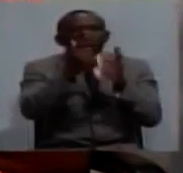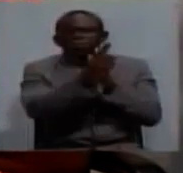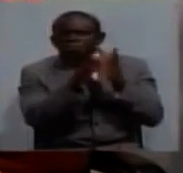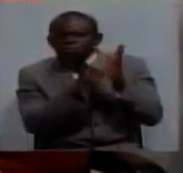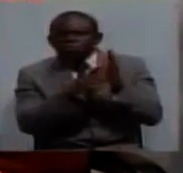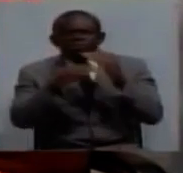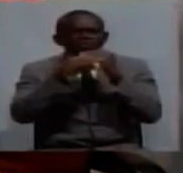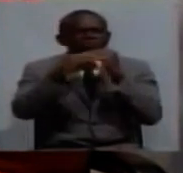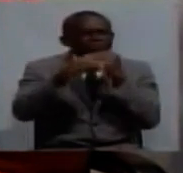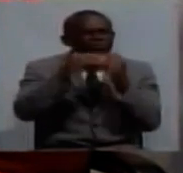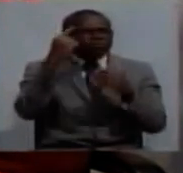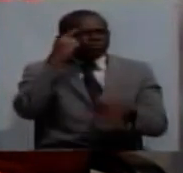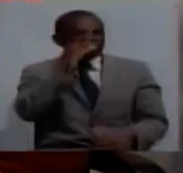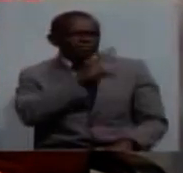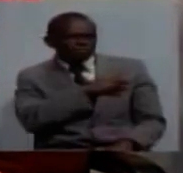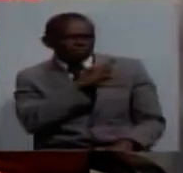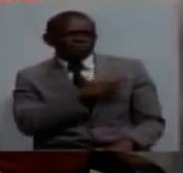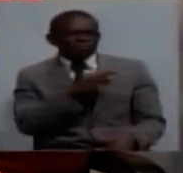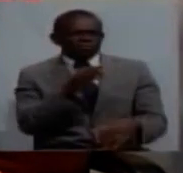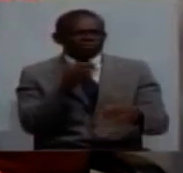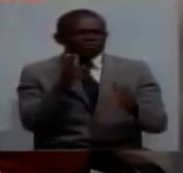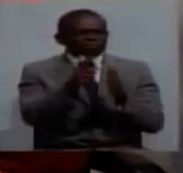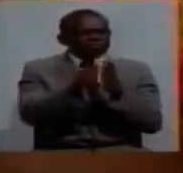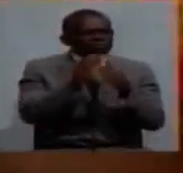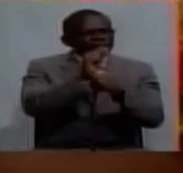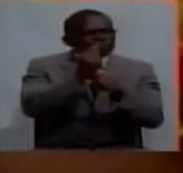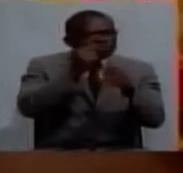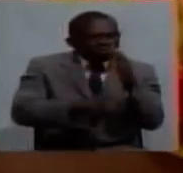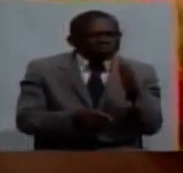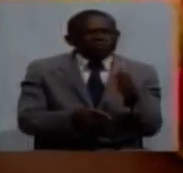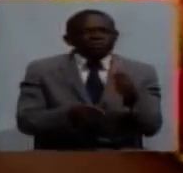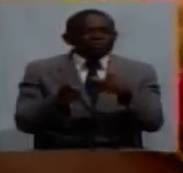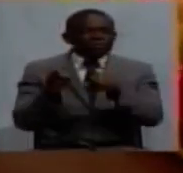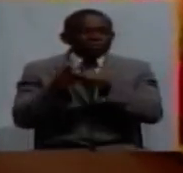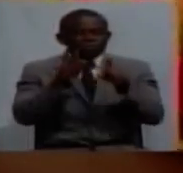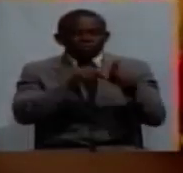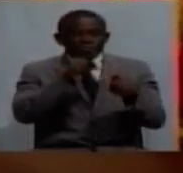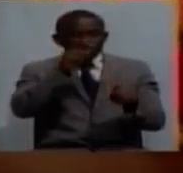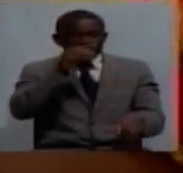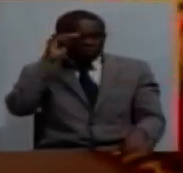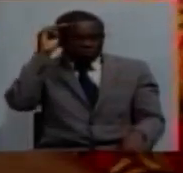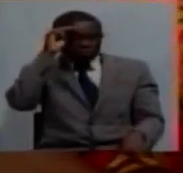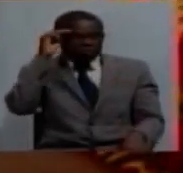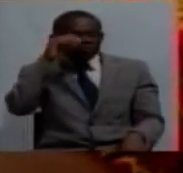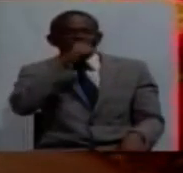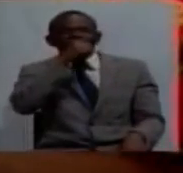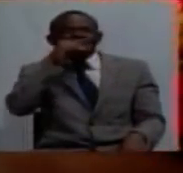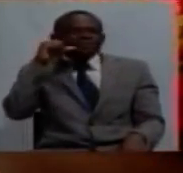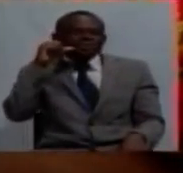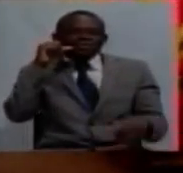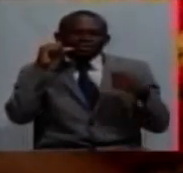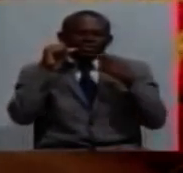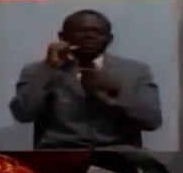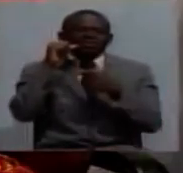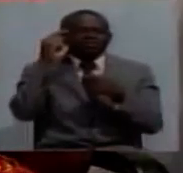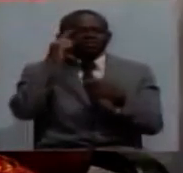you also need Ministry of Agriculture, Commerce, Trade and Industry, Energy, if you're talking diversification. So the moment you say that, then you